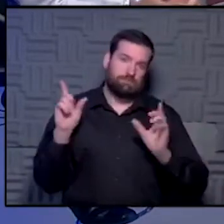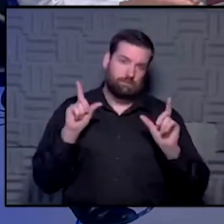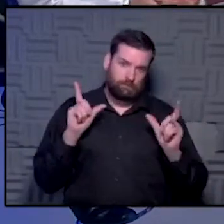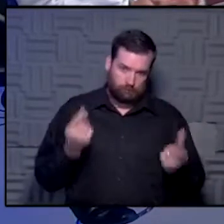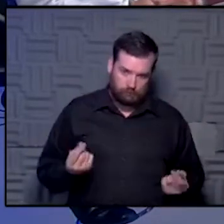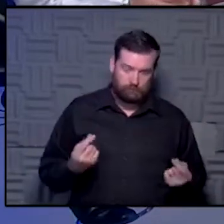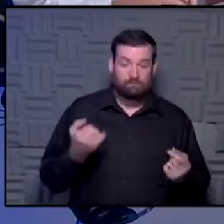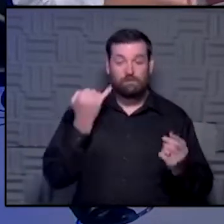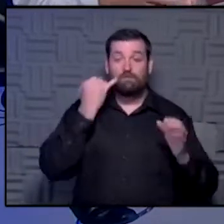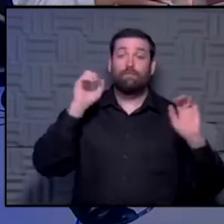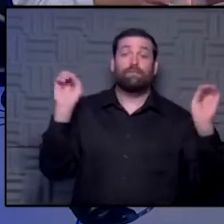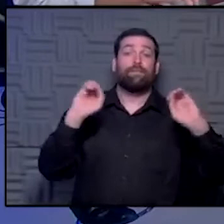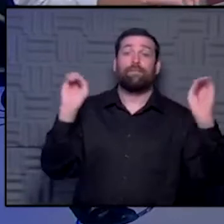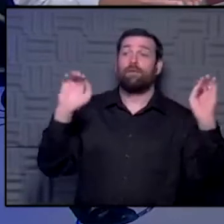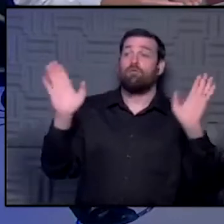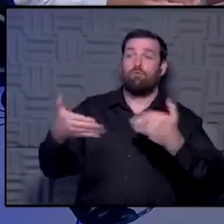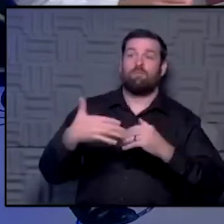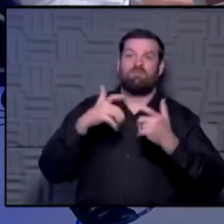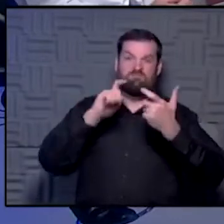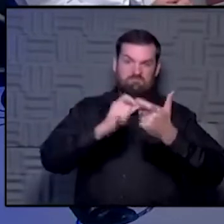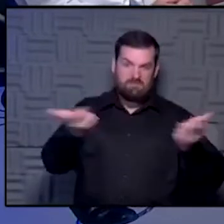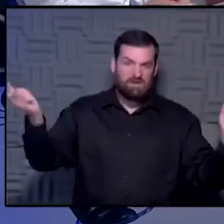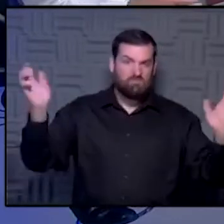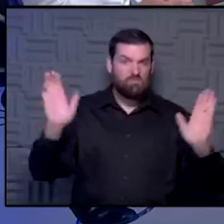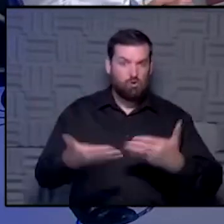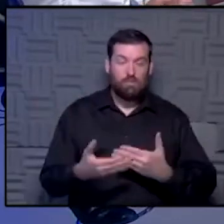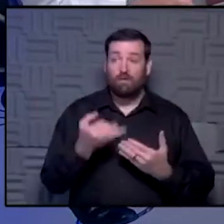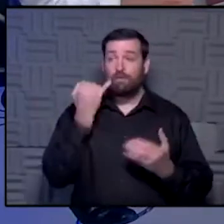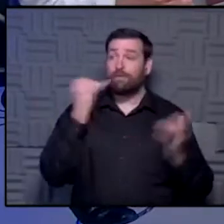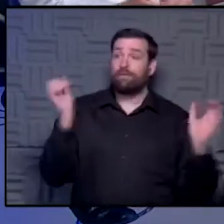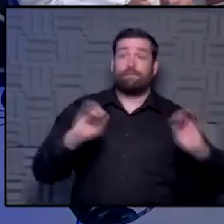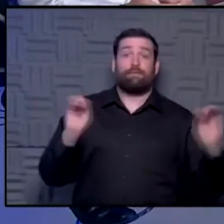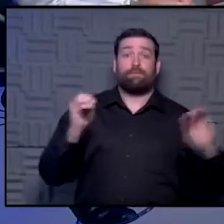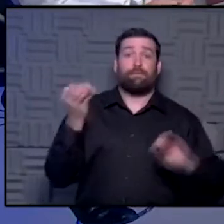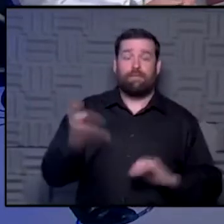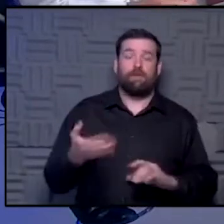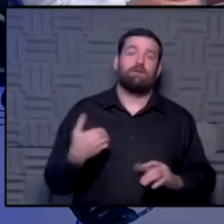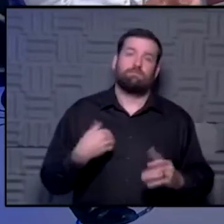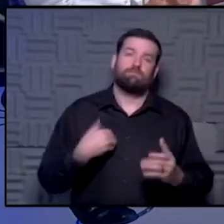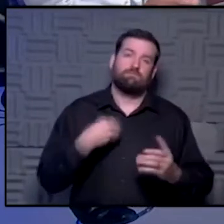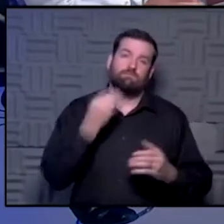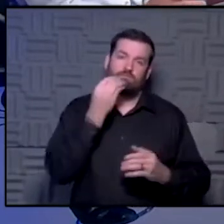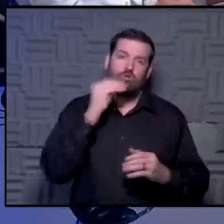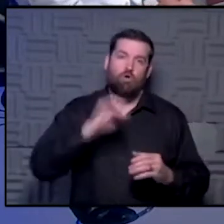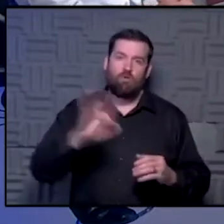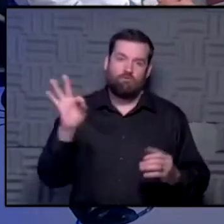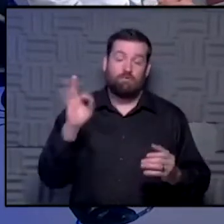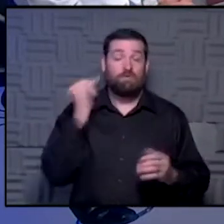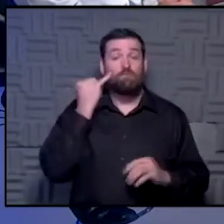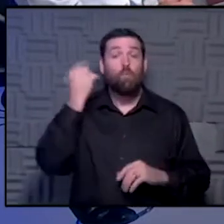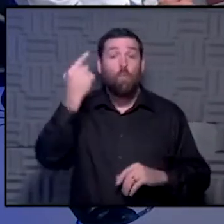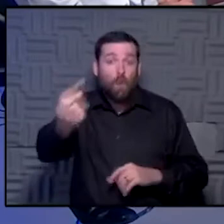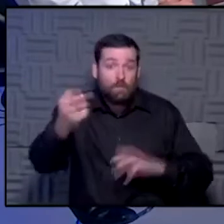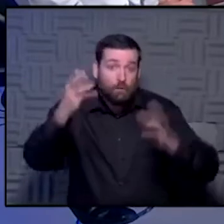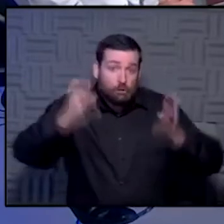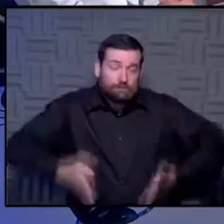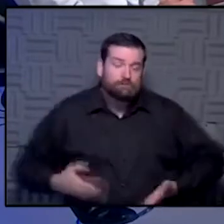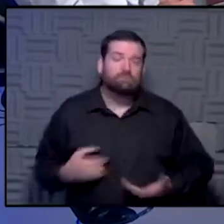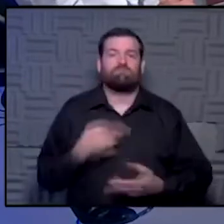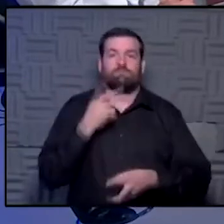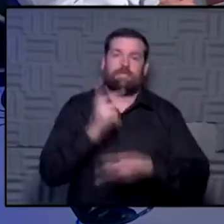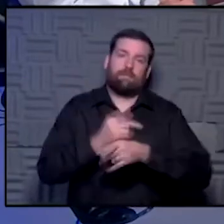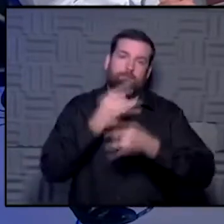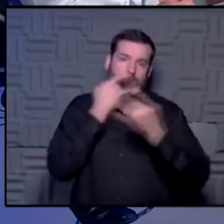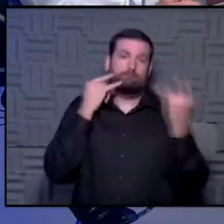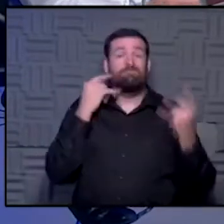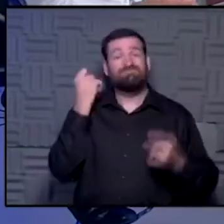nobody in the room, even though the room is very large, if there's nobody else in the room with me, I do take it off. If there's even one other person in the room, I do keep it on.